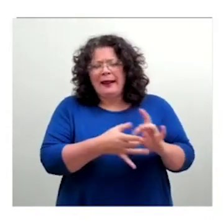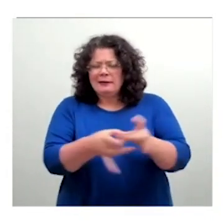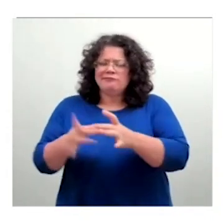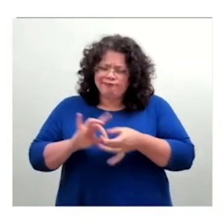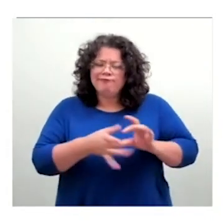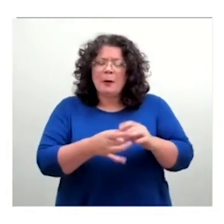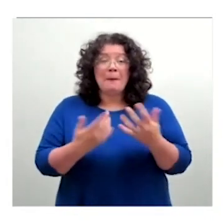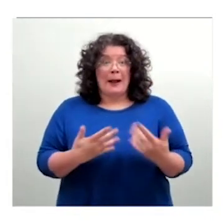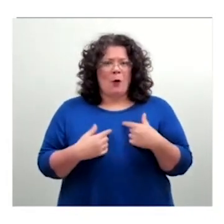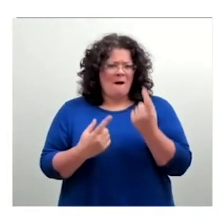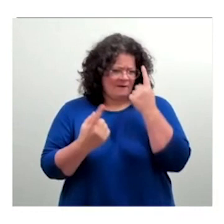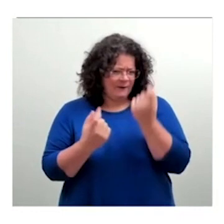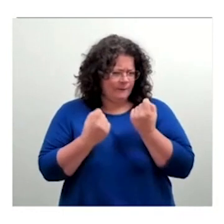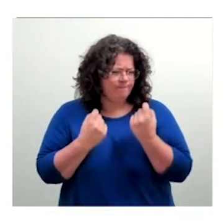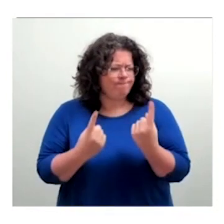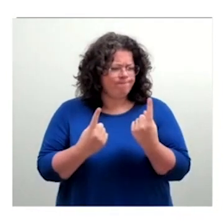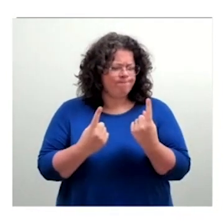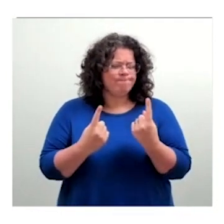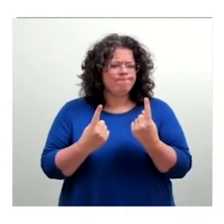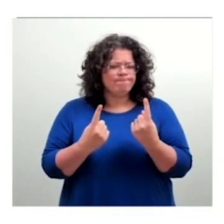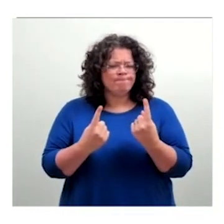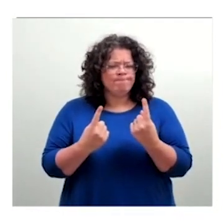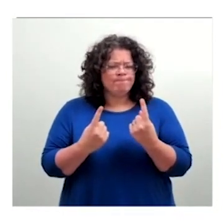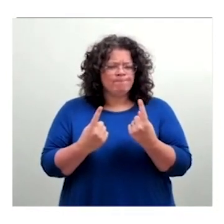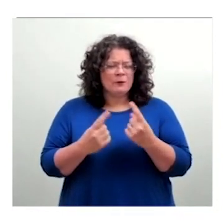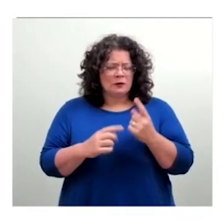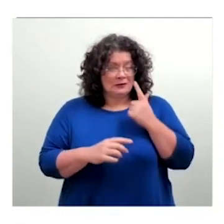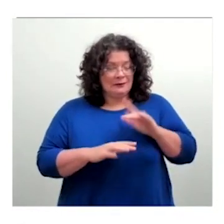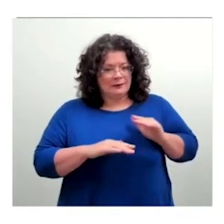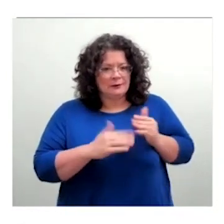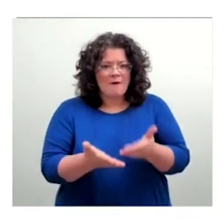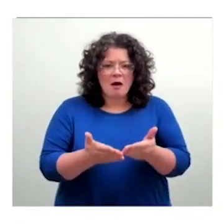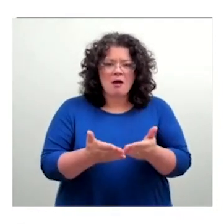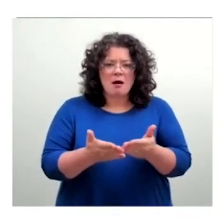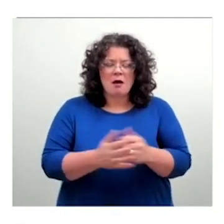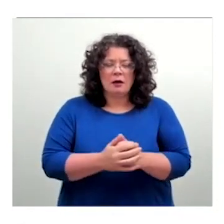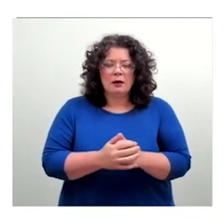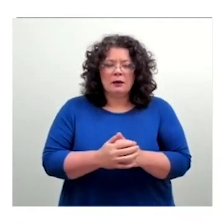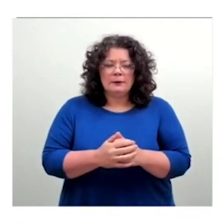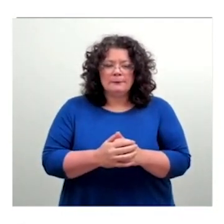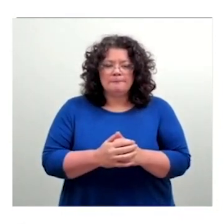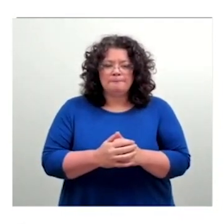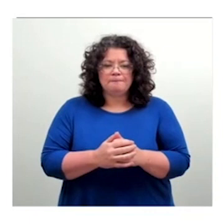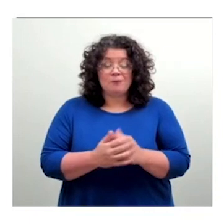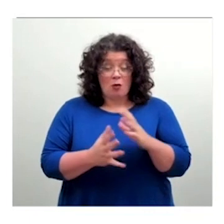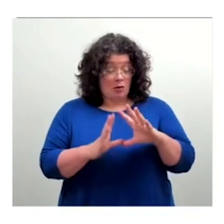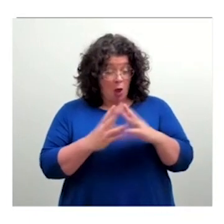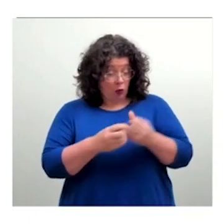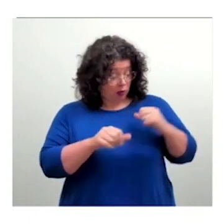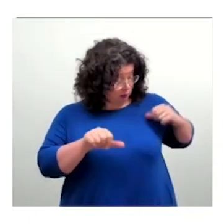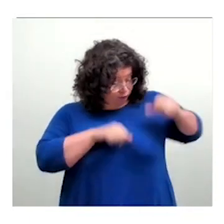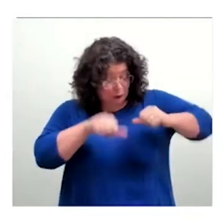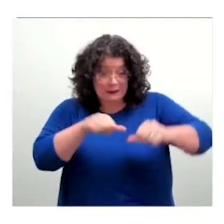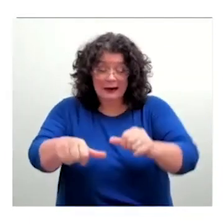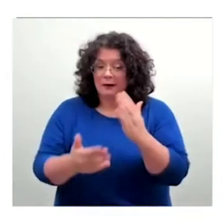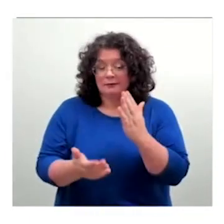interesting. Is eventually we really hope that we can essentially launch this stick that was Mahika's